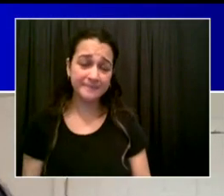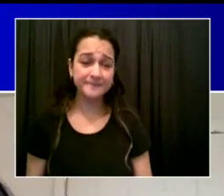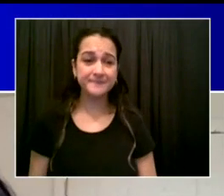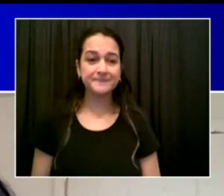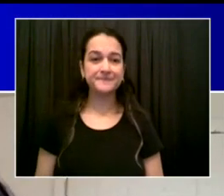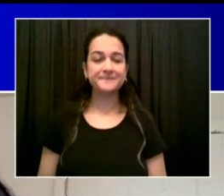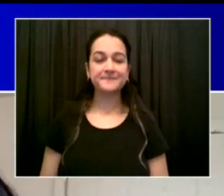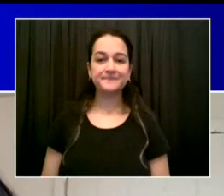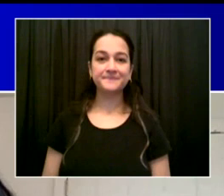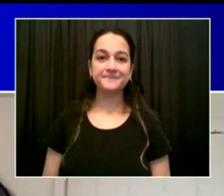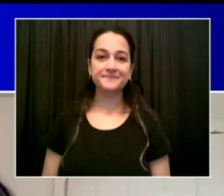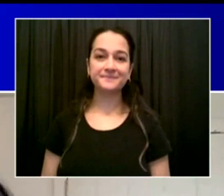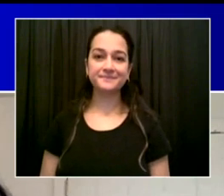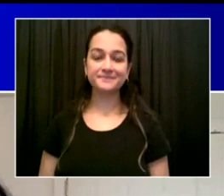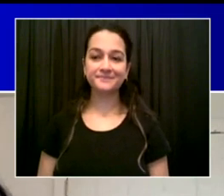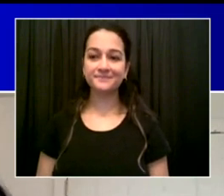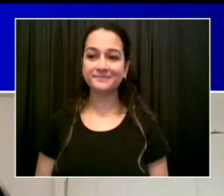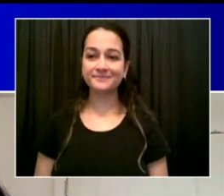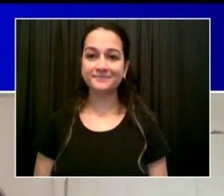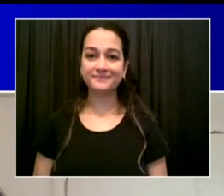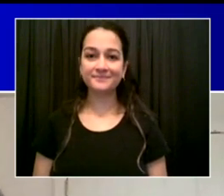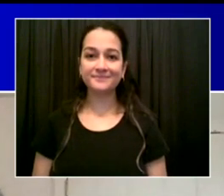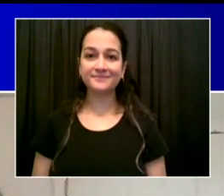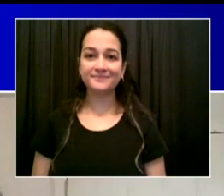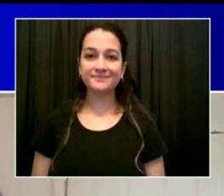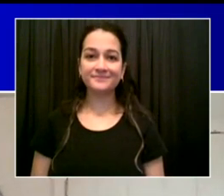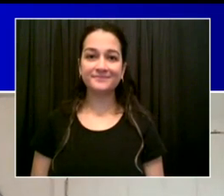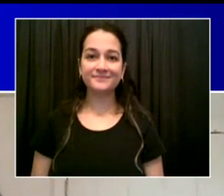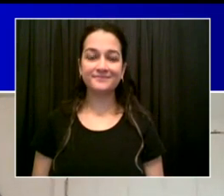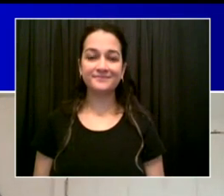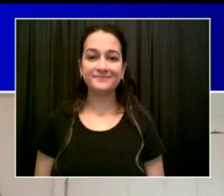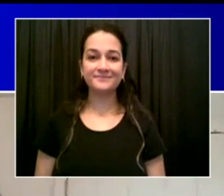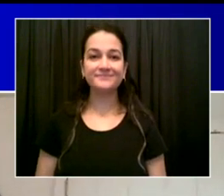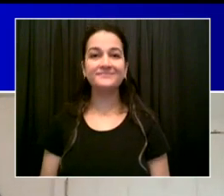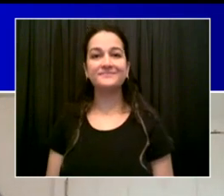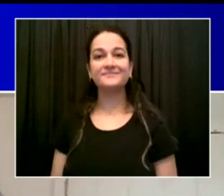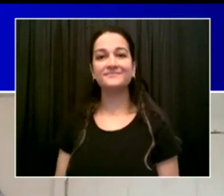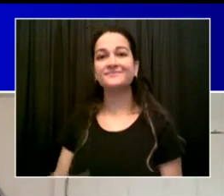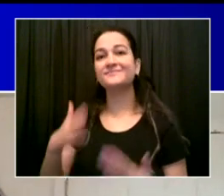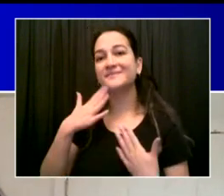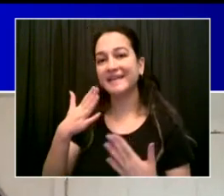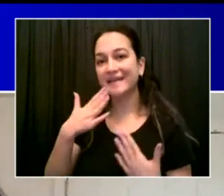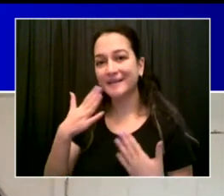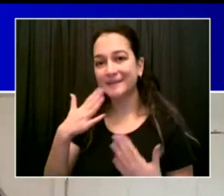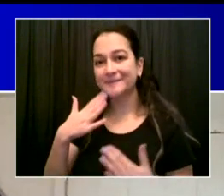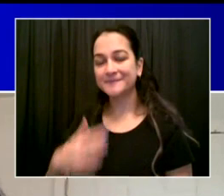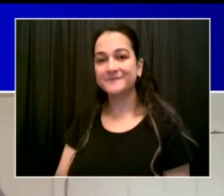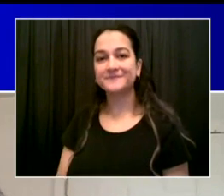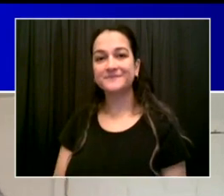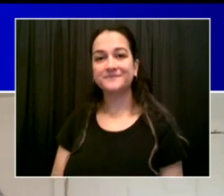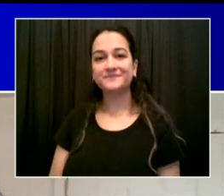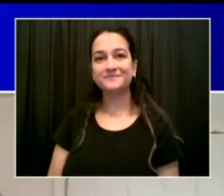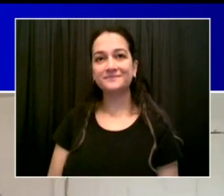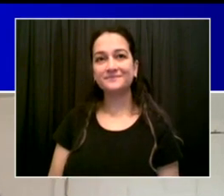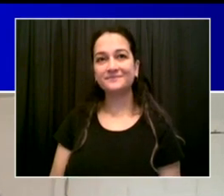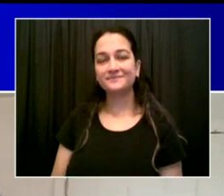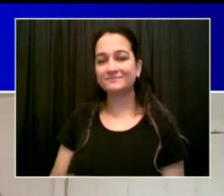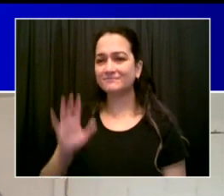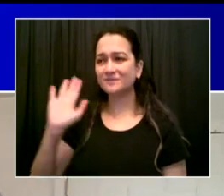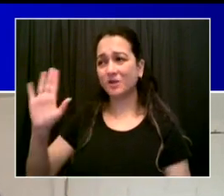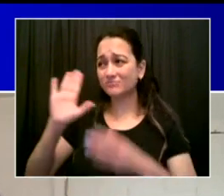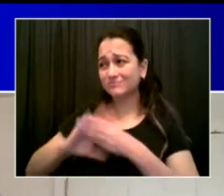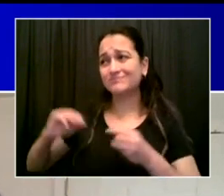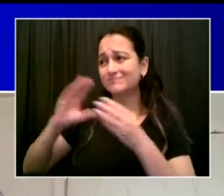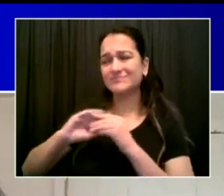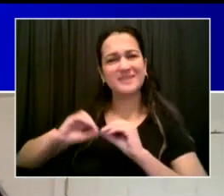clear voice on this issue and the way it's rooted in your experience in the community. I also really am happy Mom agrees because